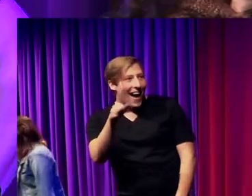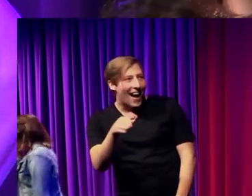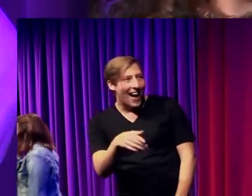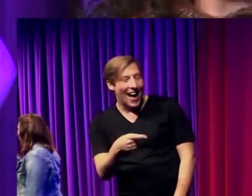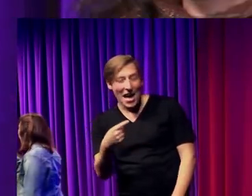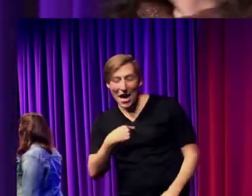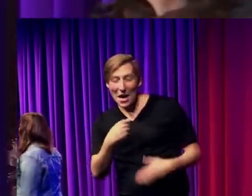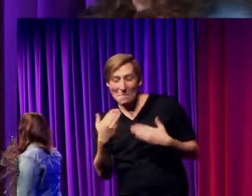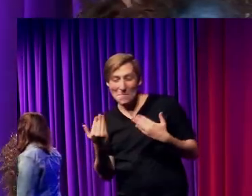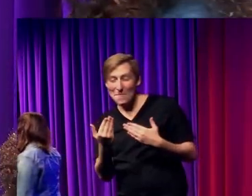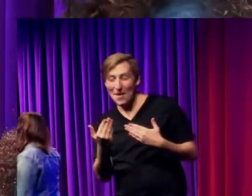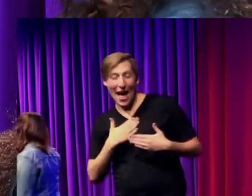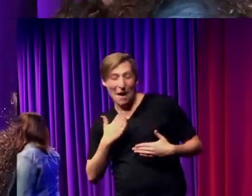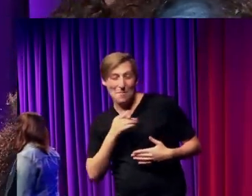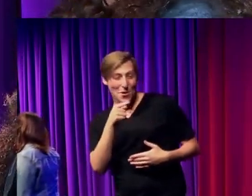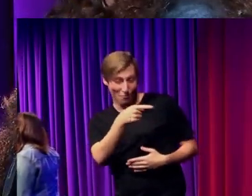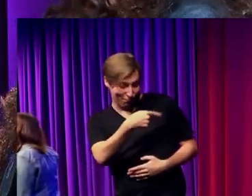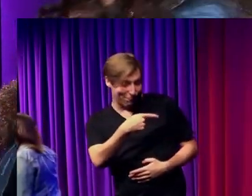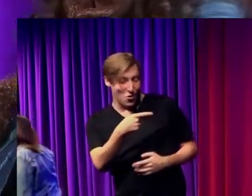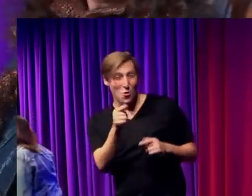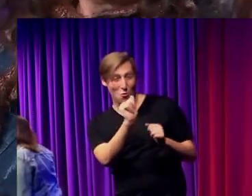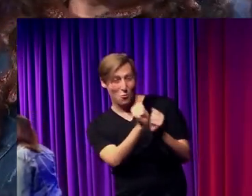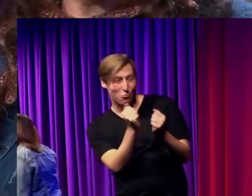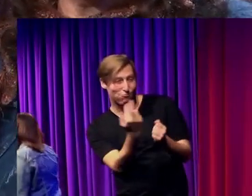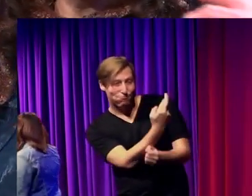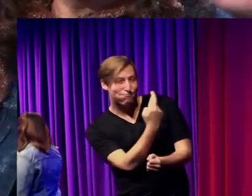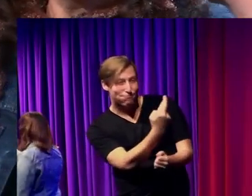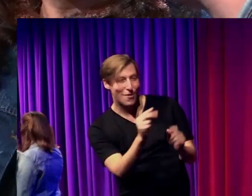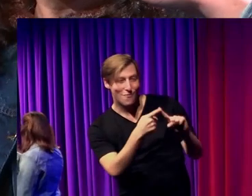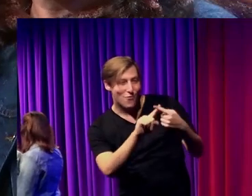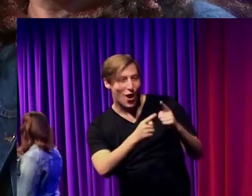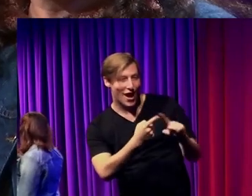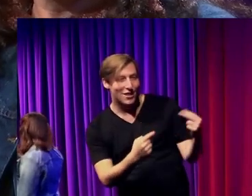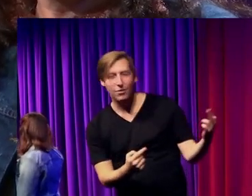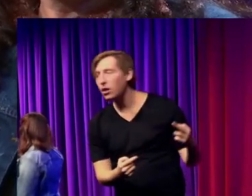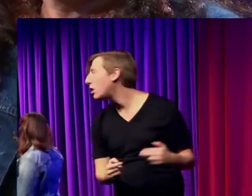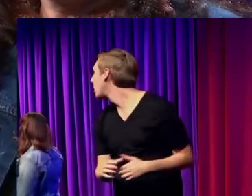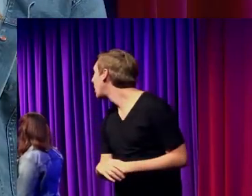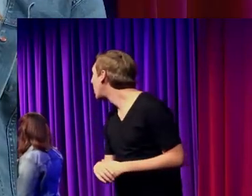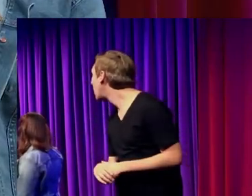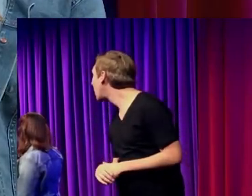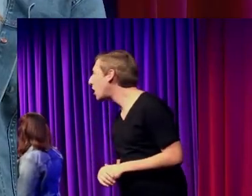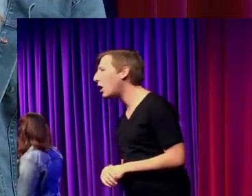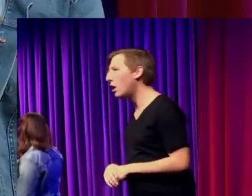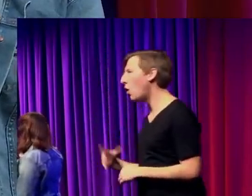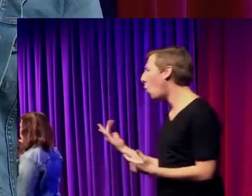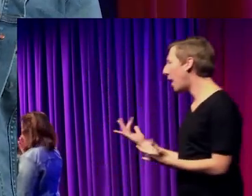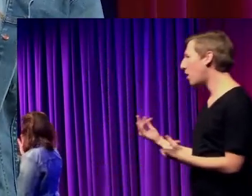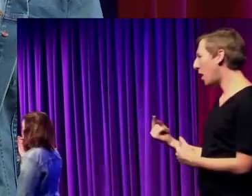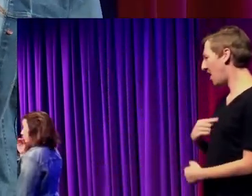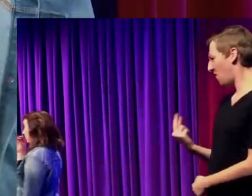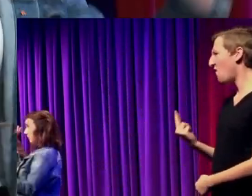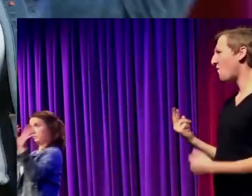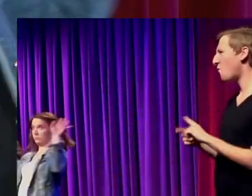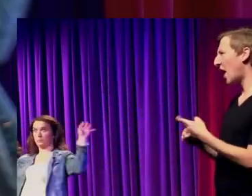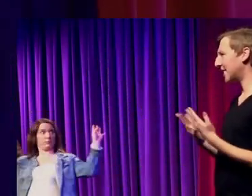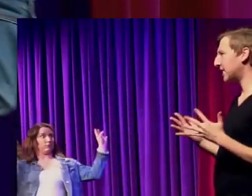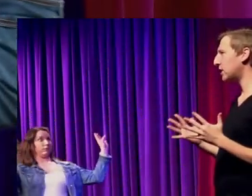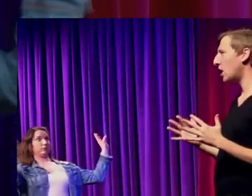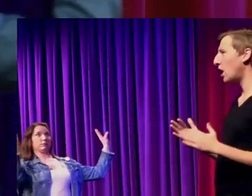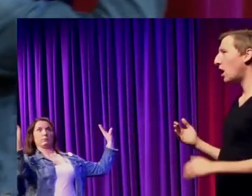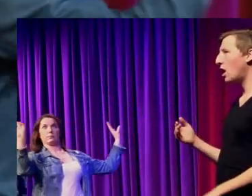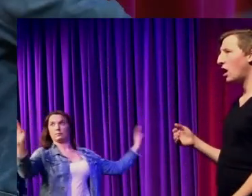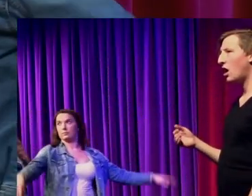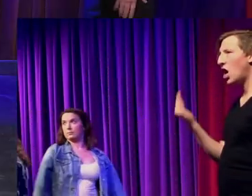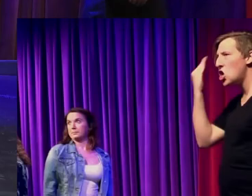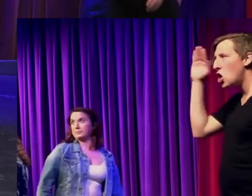glad you're out here with your friends. Friends? Yeah. Wait, friend? Does she not know about us? So, I just